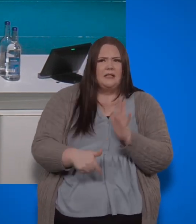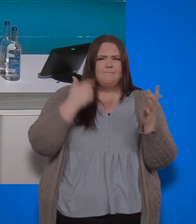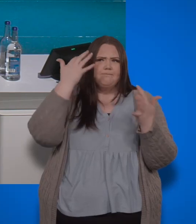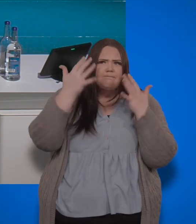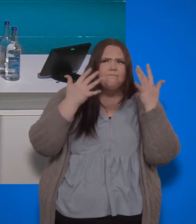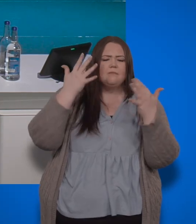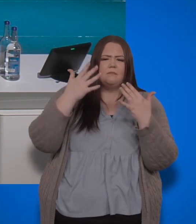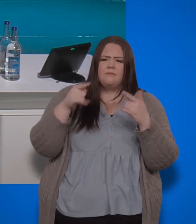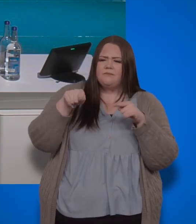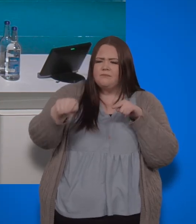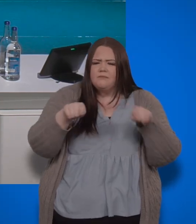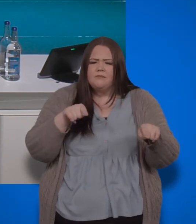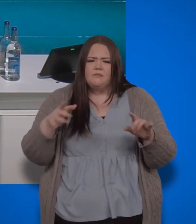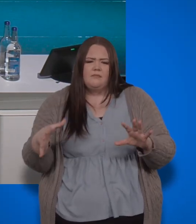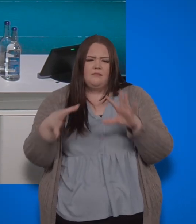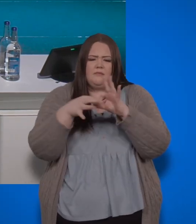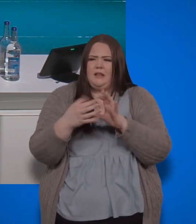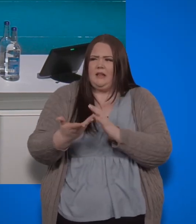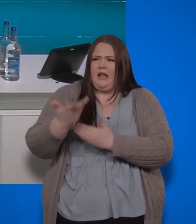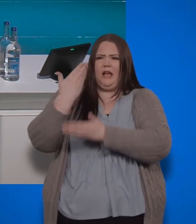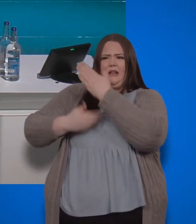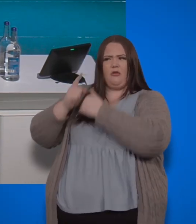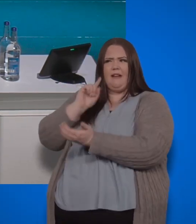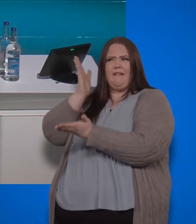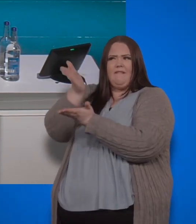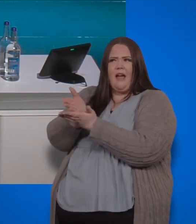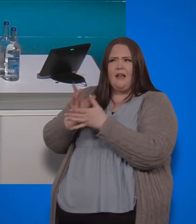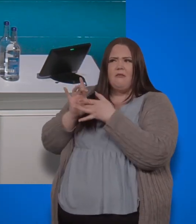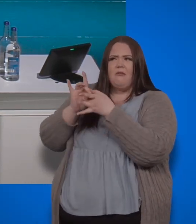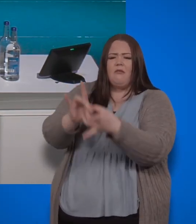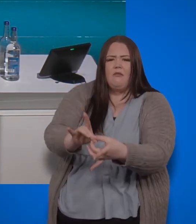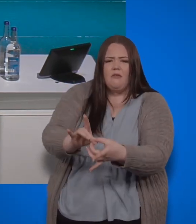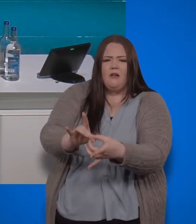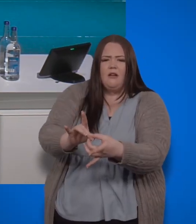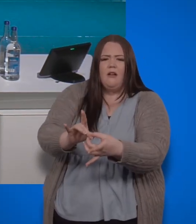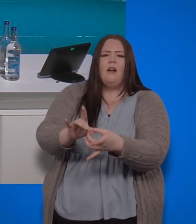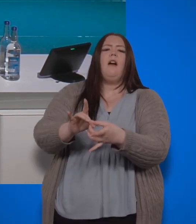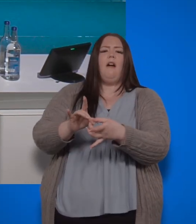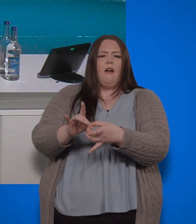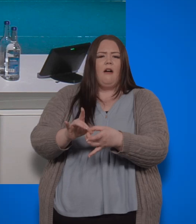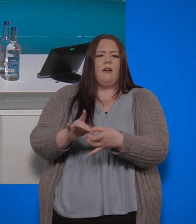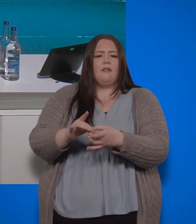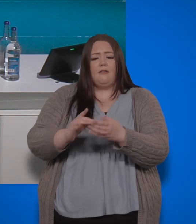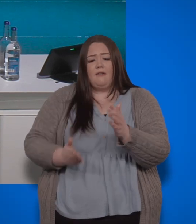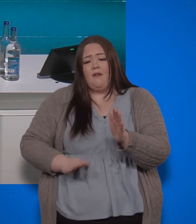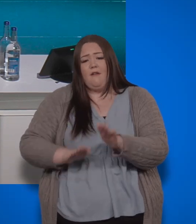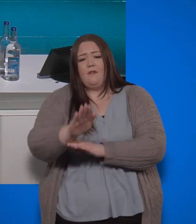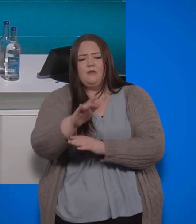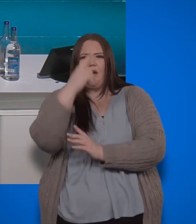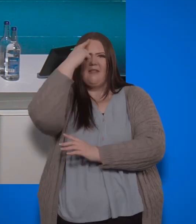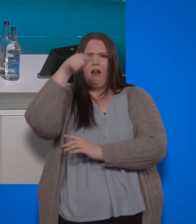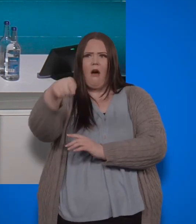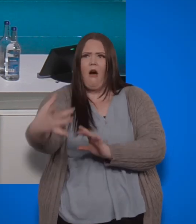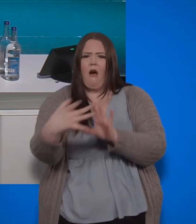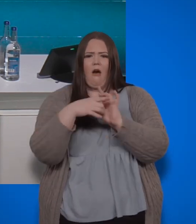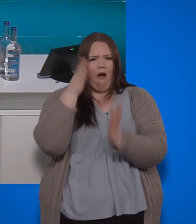more deeply about what's going on and how it might relate to historic faith positions, we will